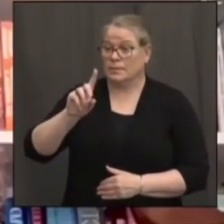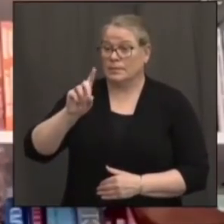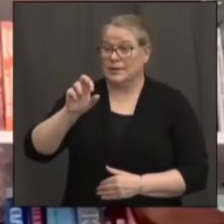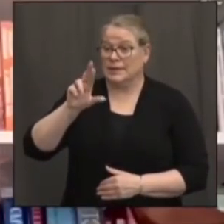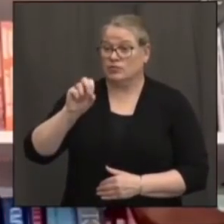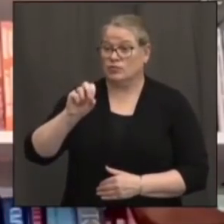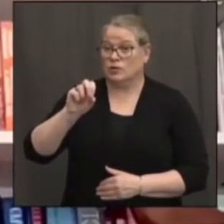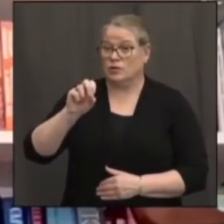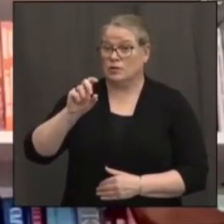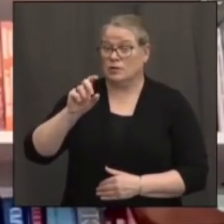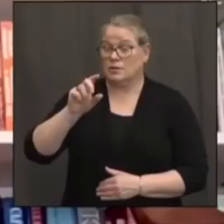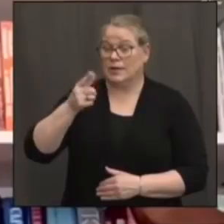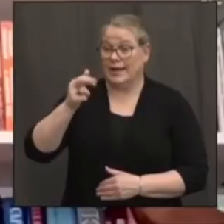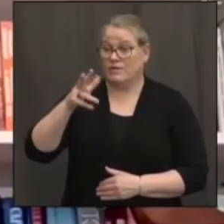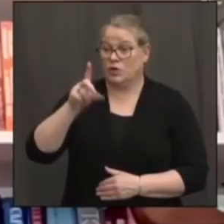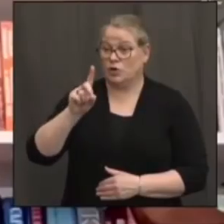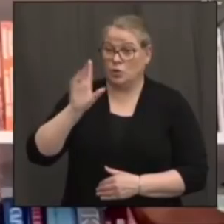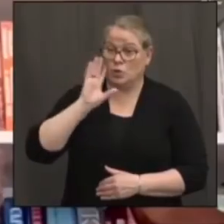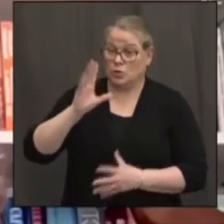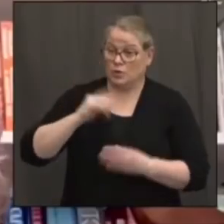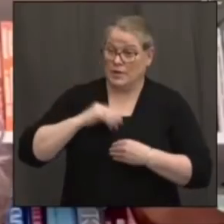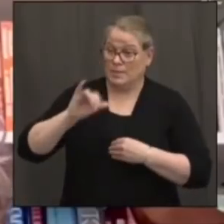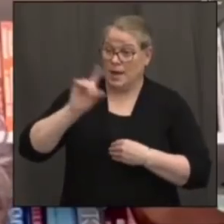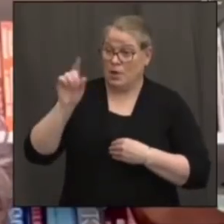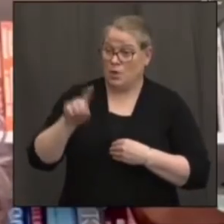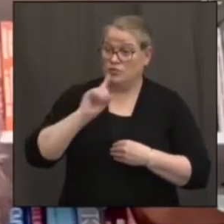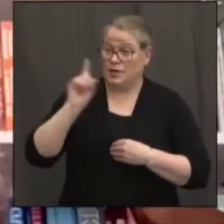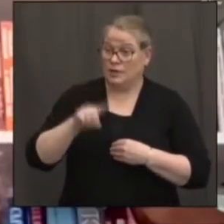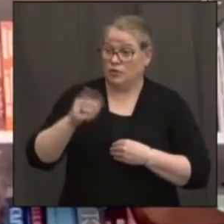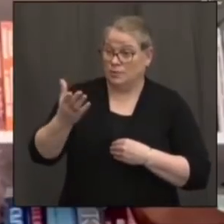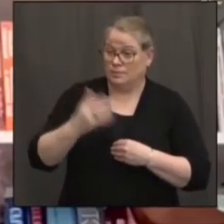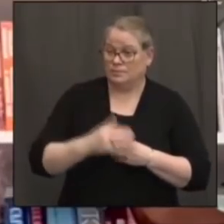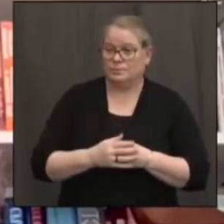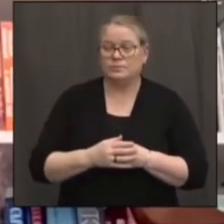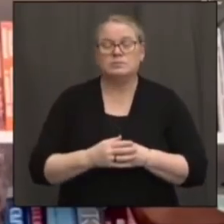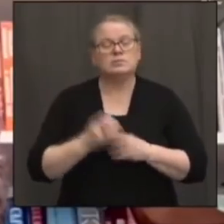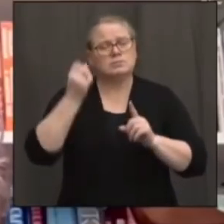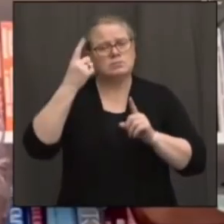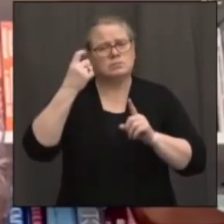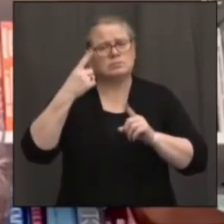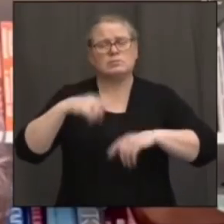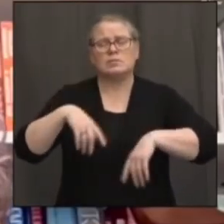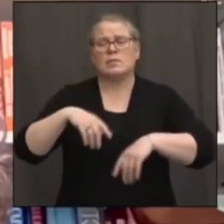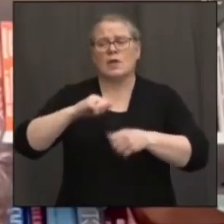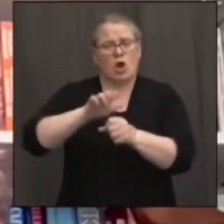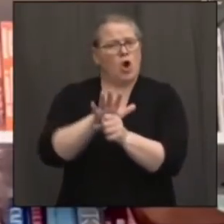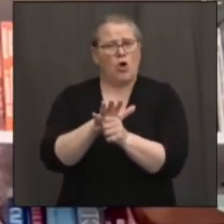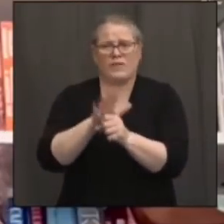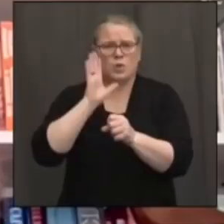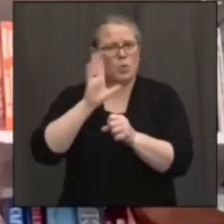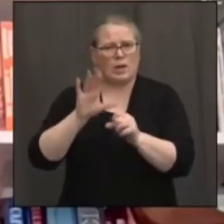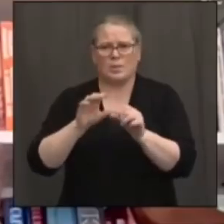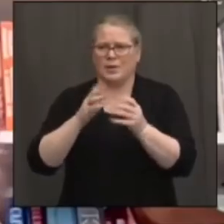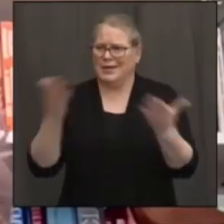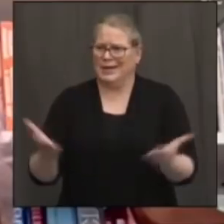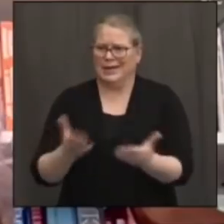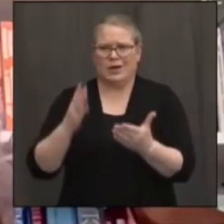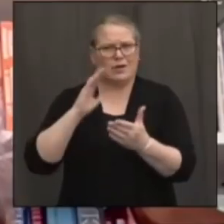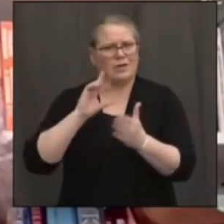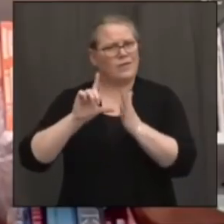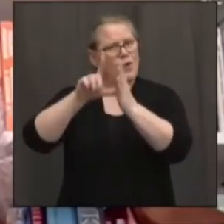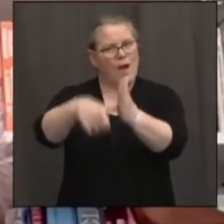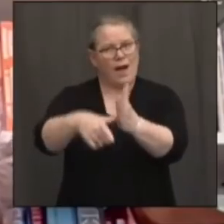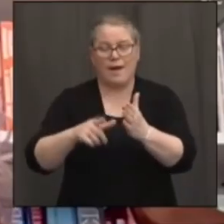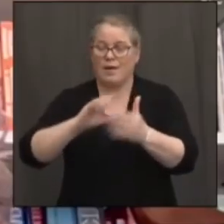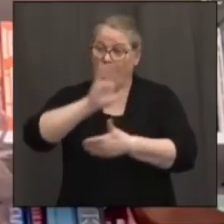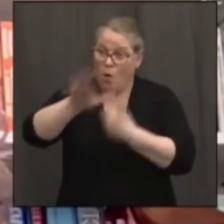COVID is going to be with us in some form for a while now. Even after we're all vaccinated, there's still going to be some level